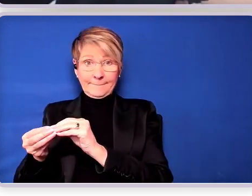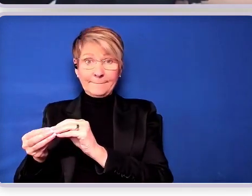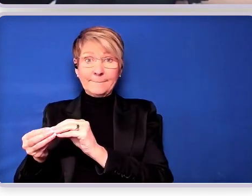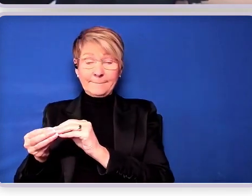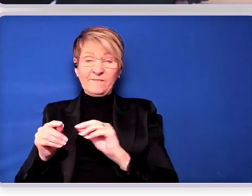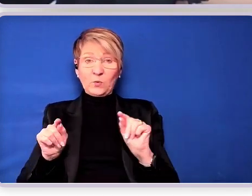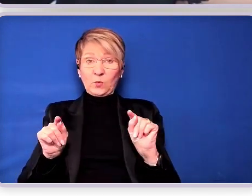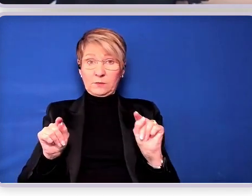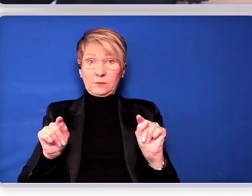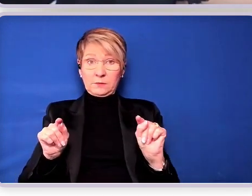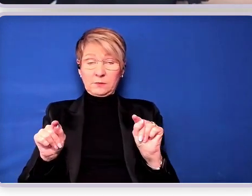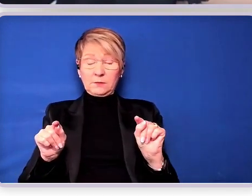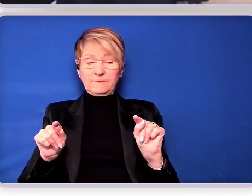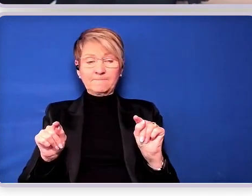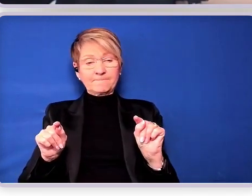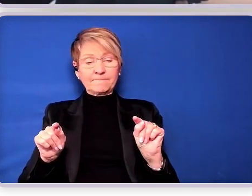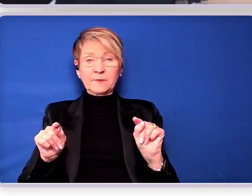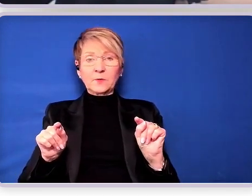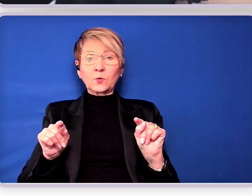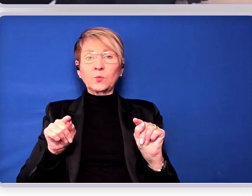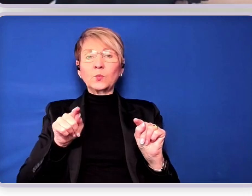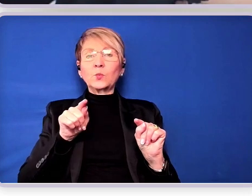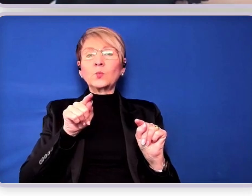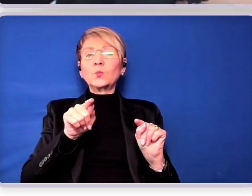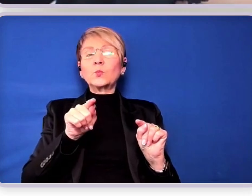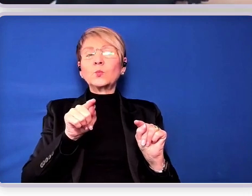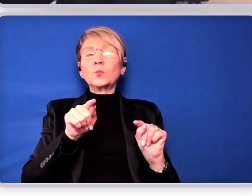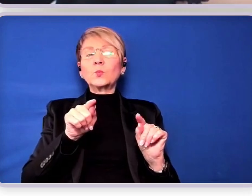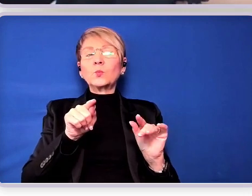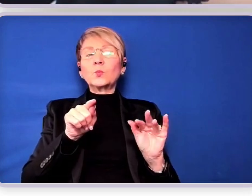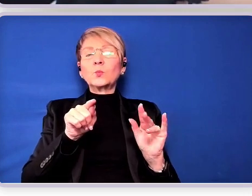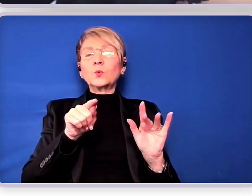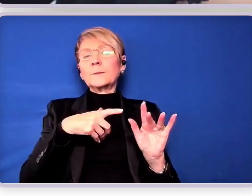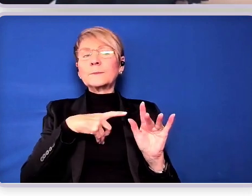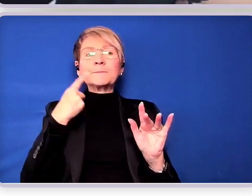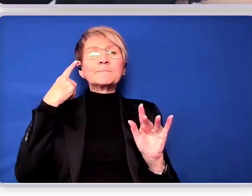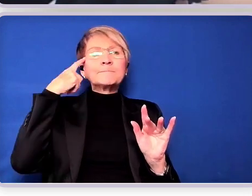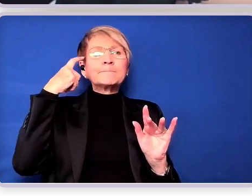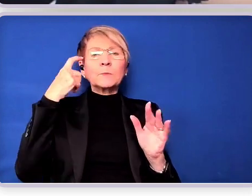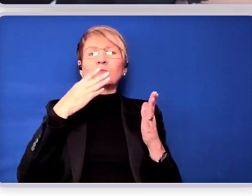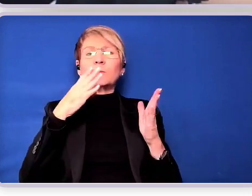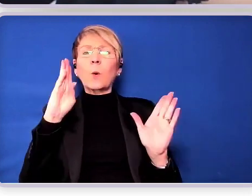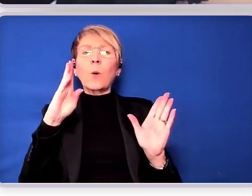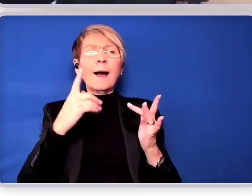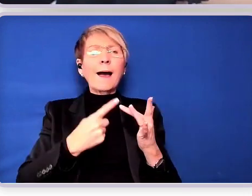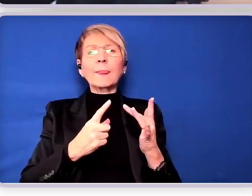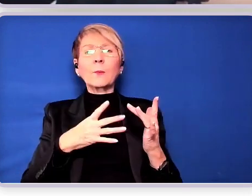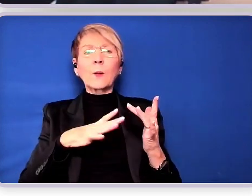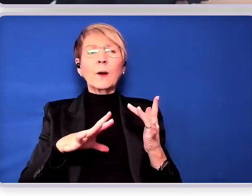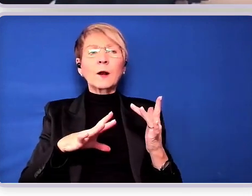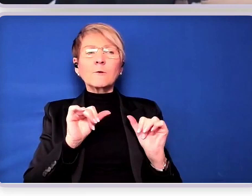organisations, you can be more creative about the sorts of things that you want. You can ask